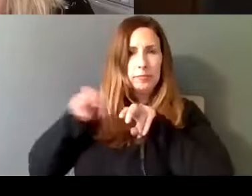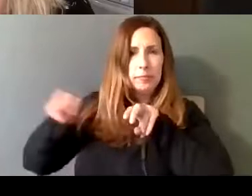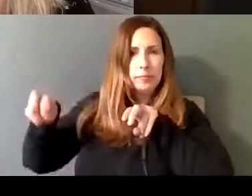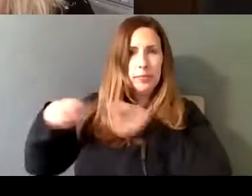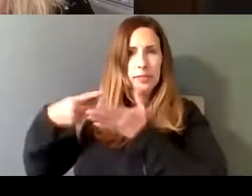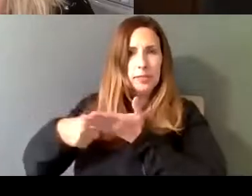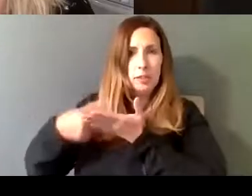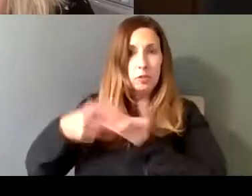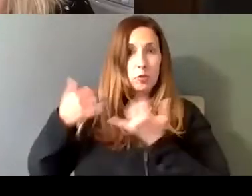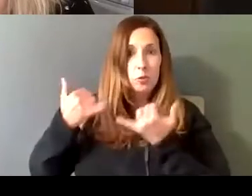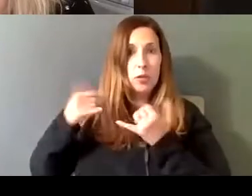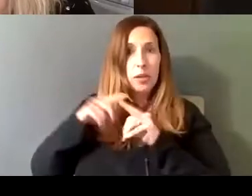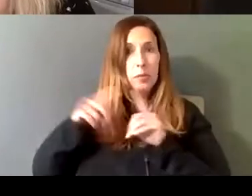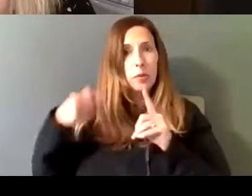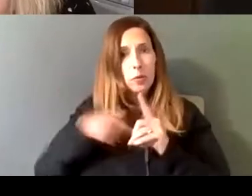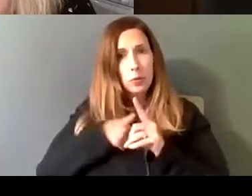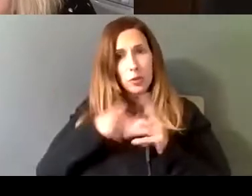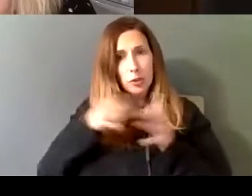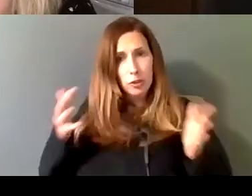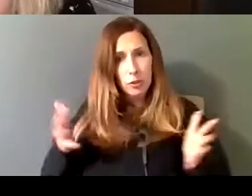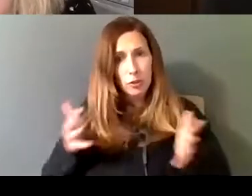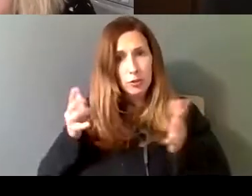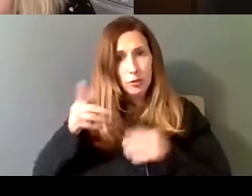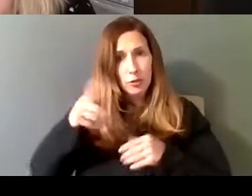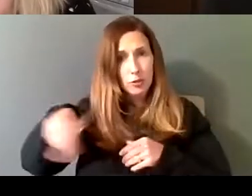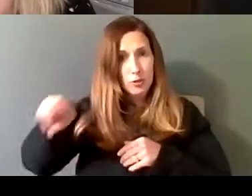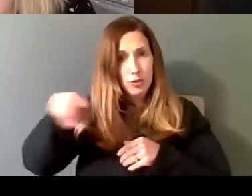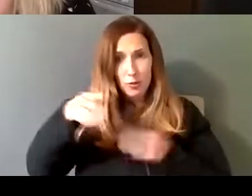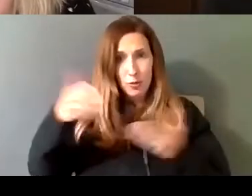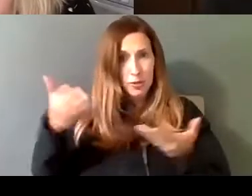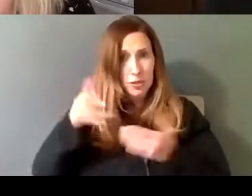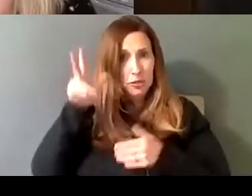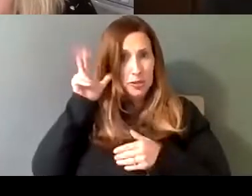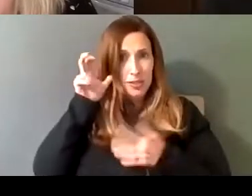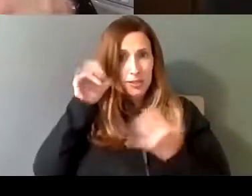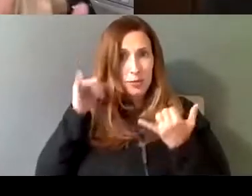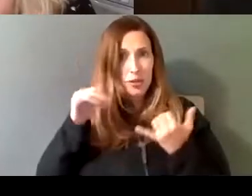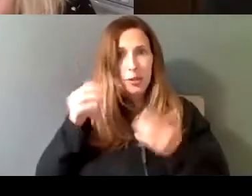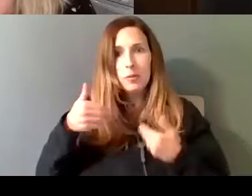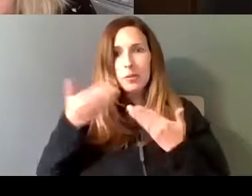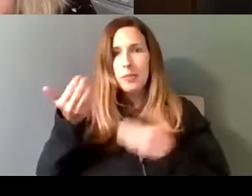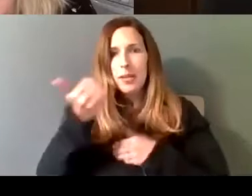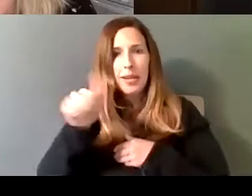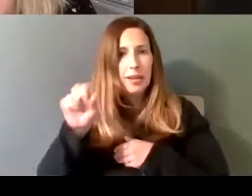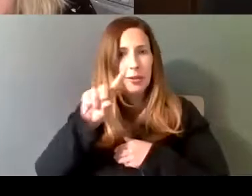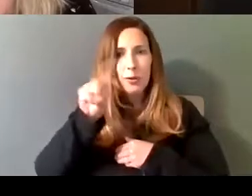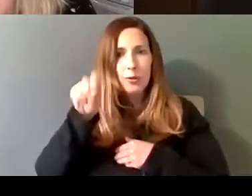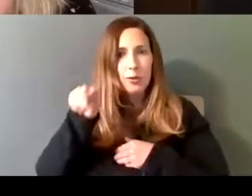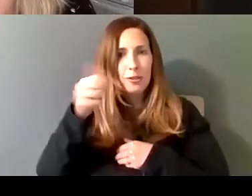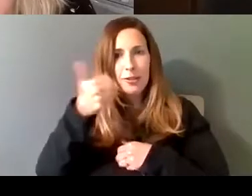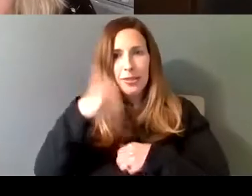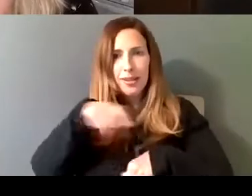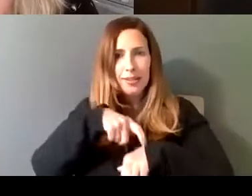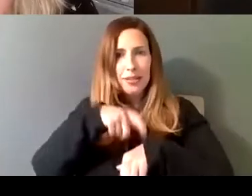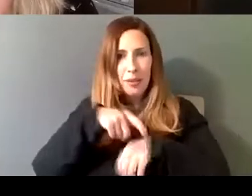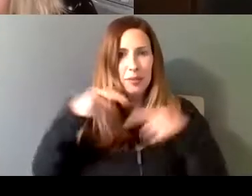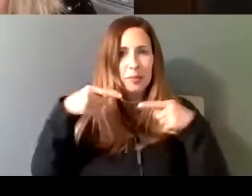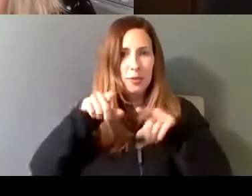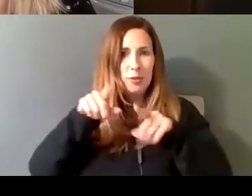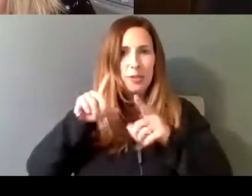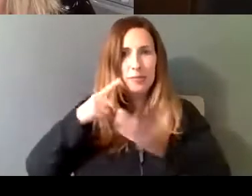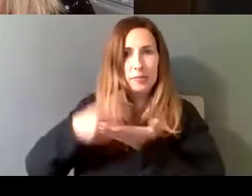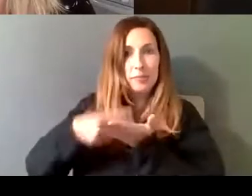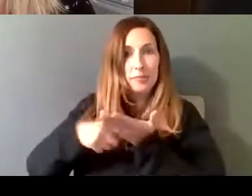highly encourage our live participants to submit any questions that you have at any point in time during this conversation using